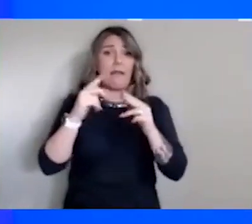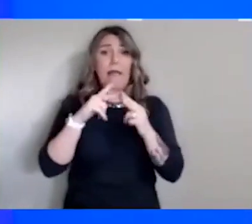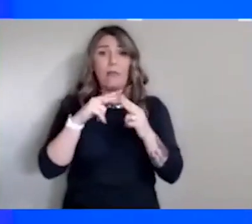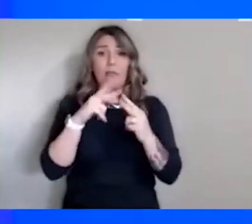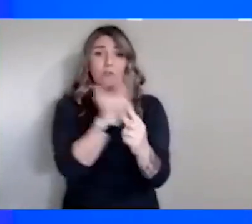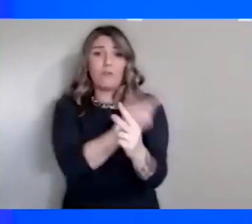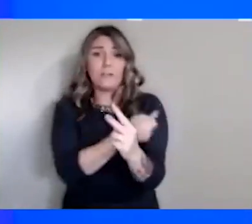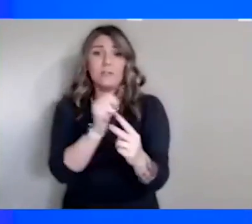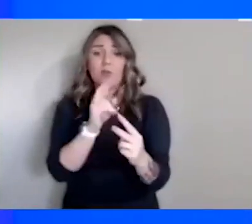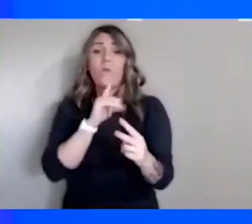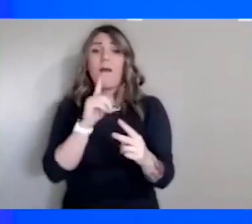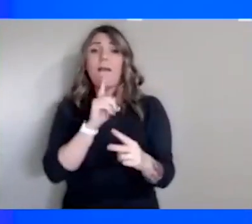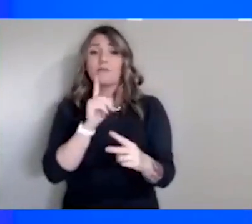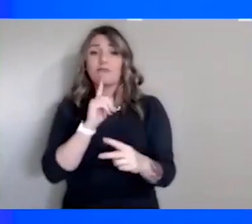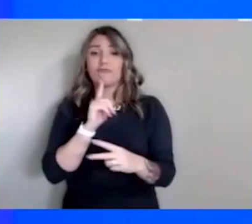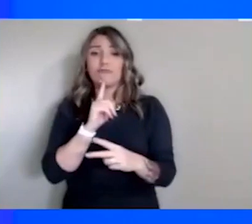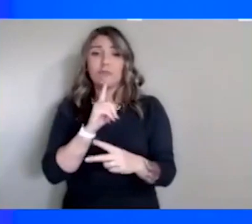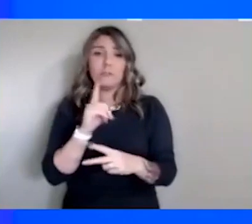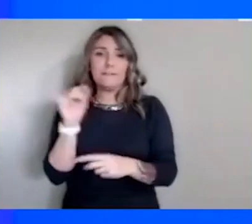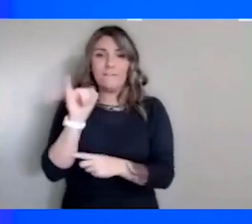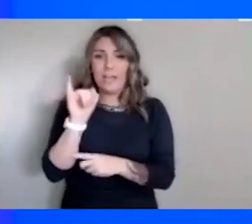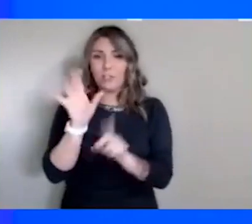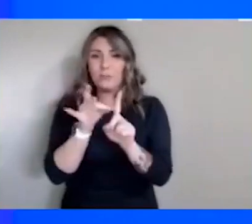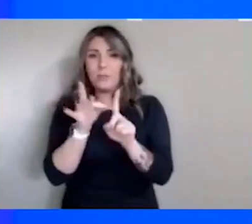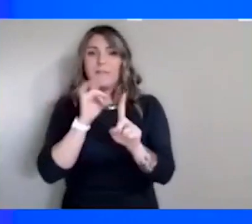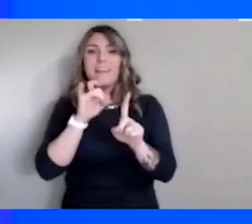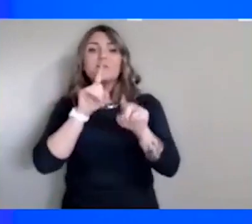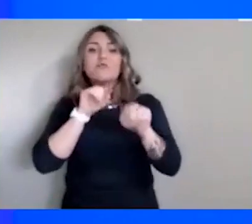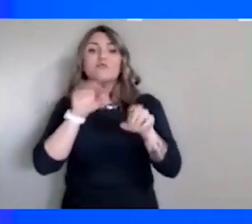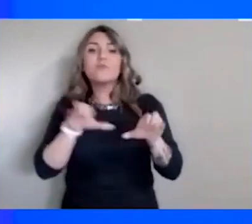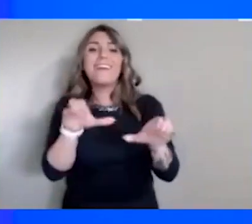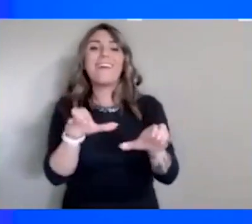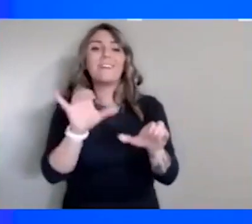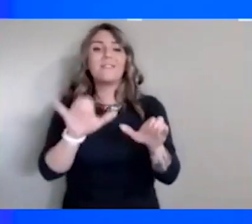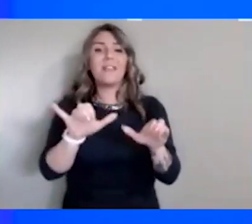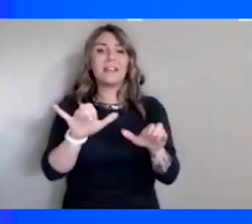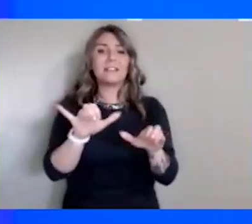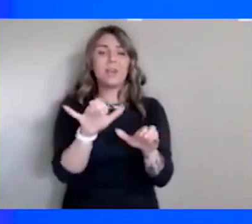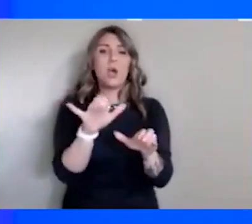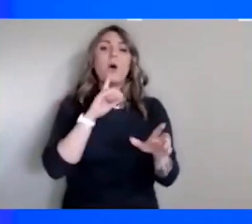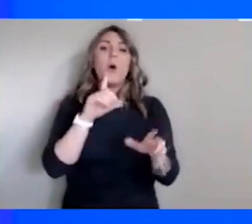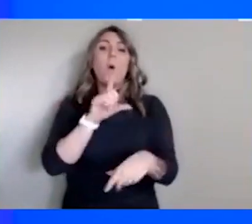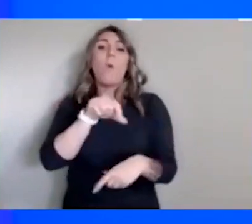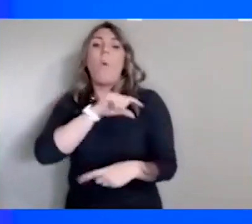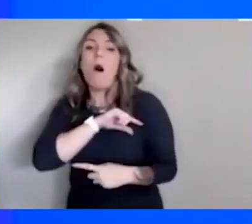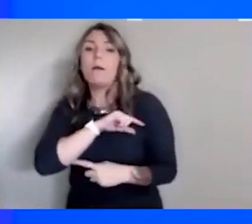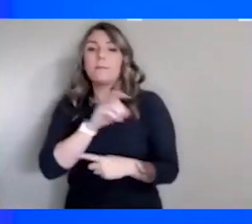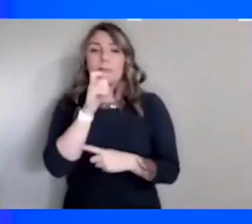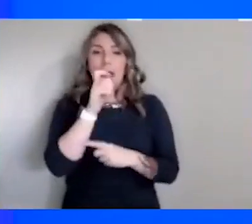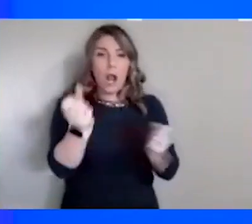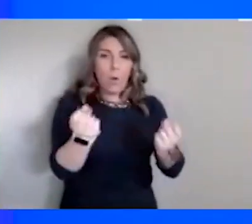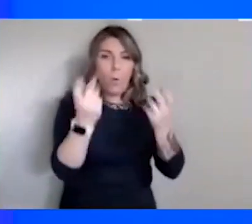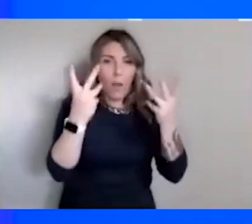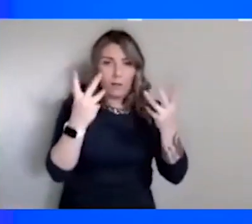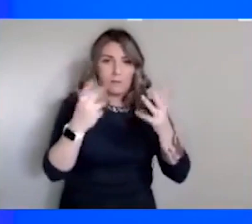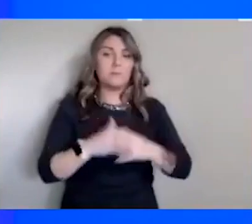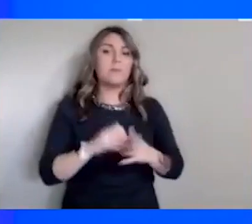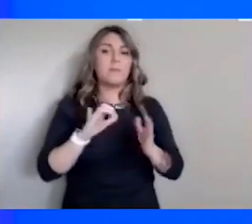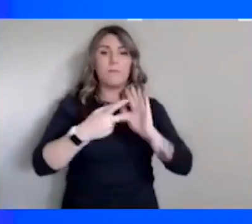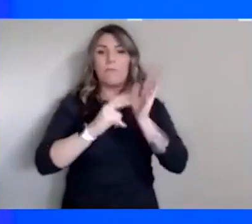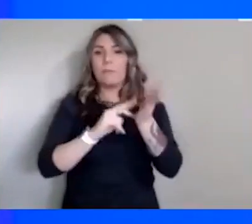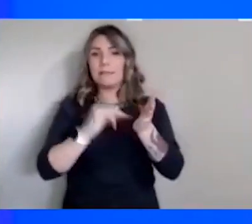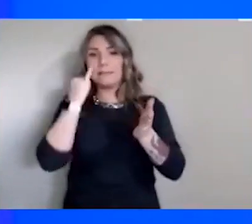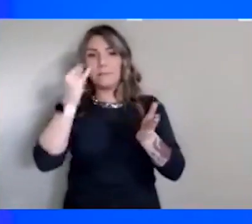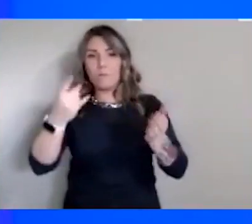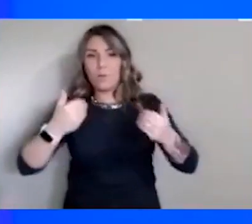infection. It's reactive because that is a qualitative test, not a quantitative test. It's just telling that you have it or not. It doesn't